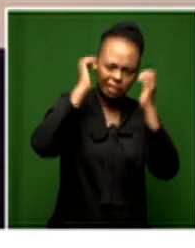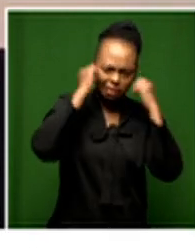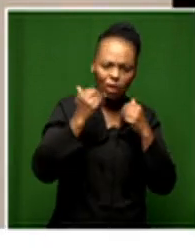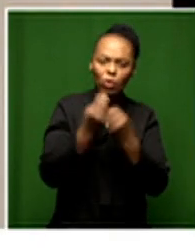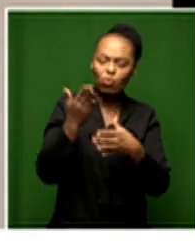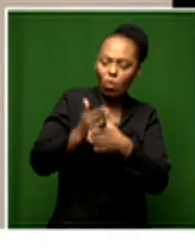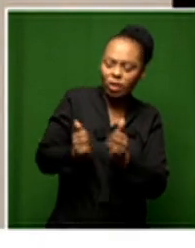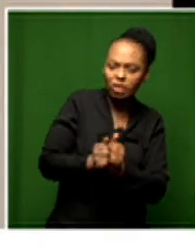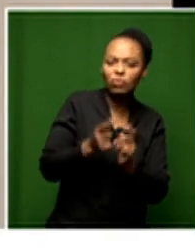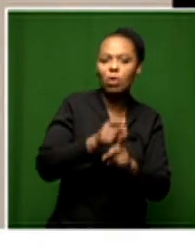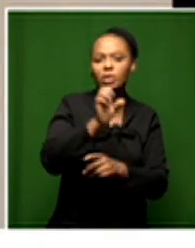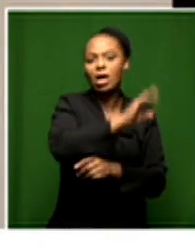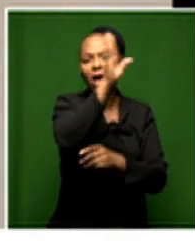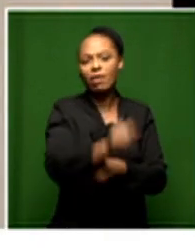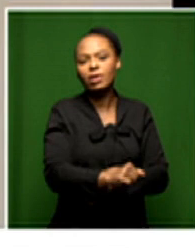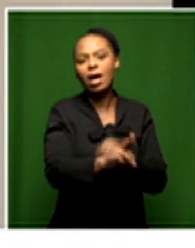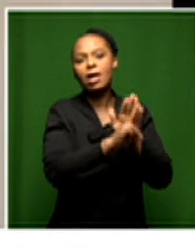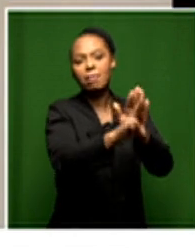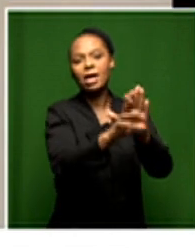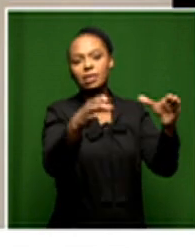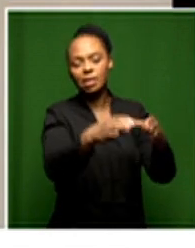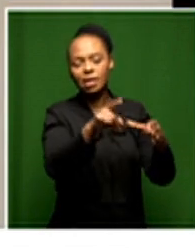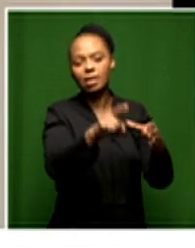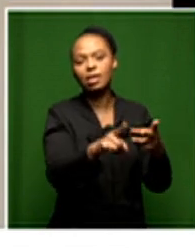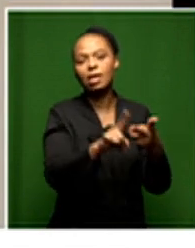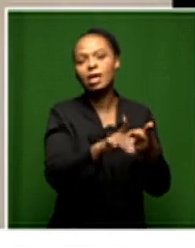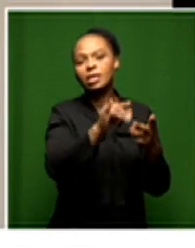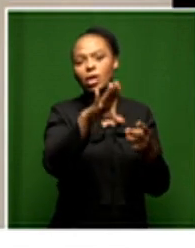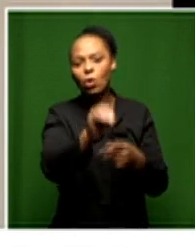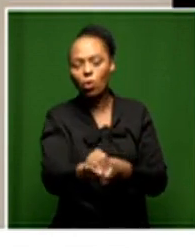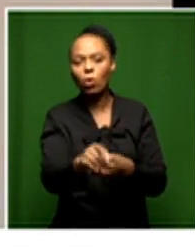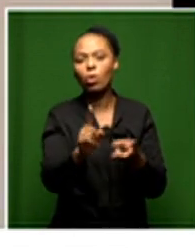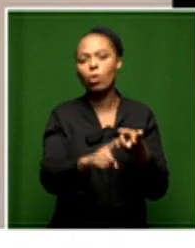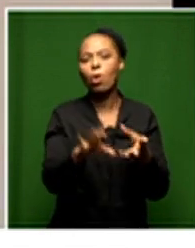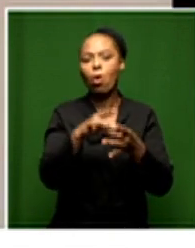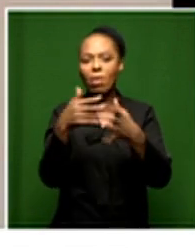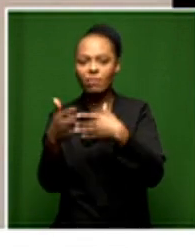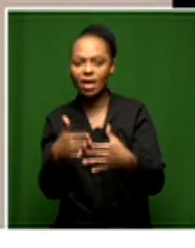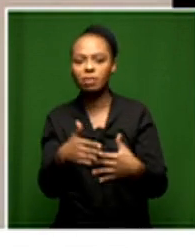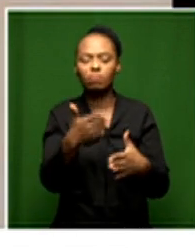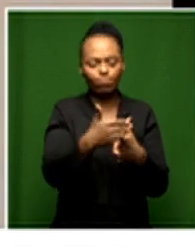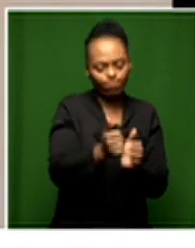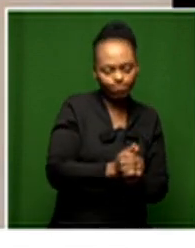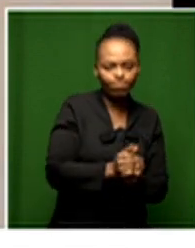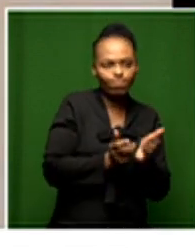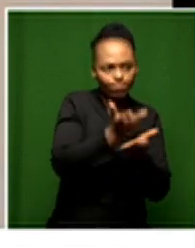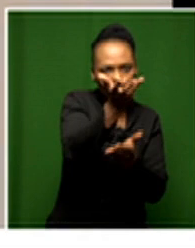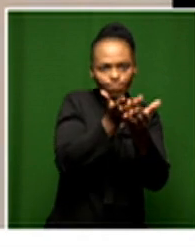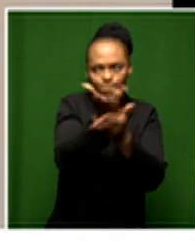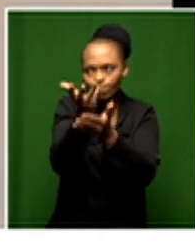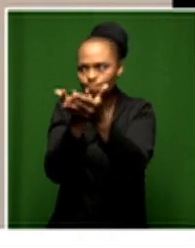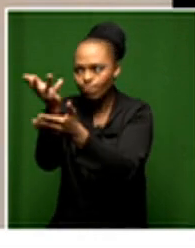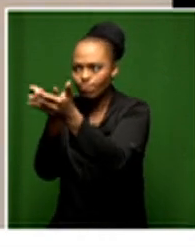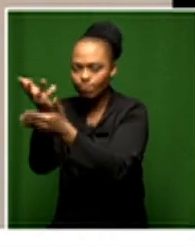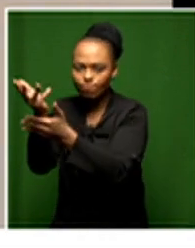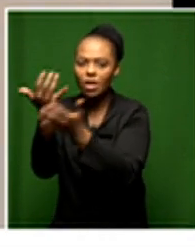colleagues from the South African Embassy in Paris and DIRCO and the Department of Home Affairs. So now we are waiting for